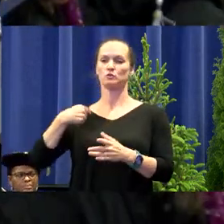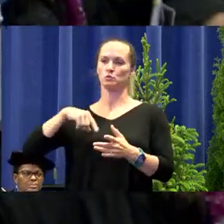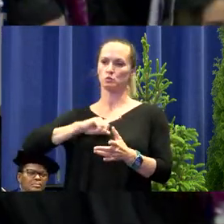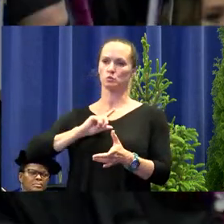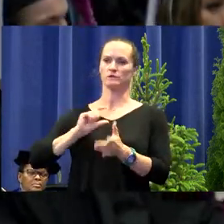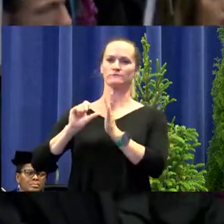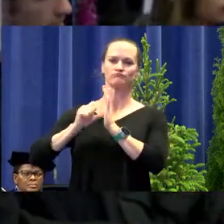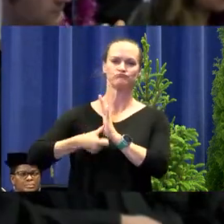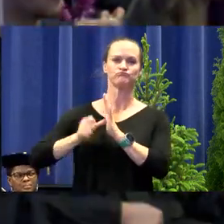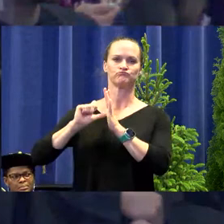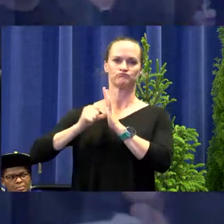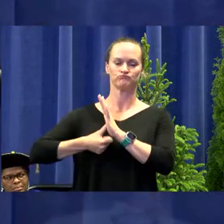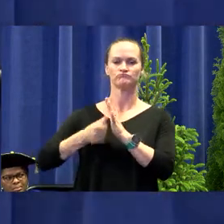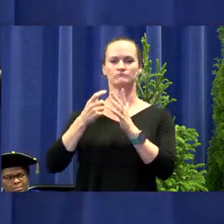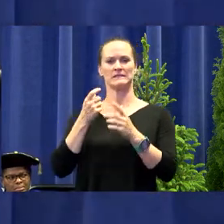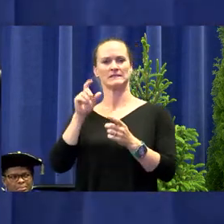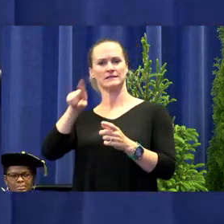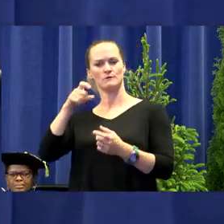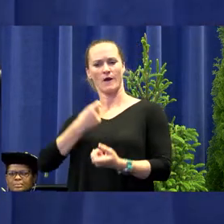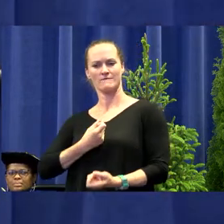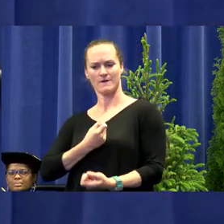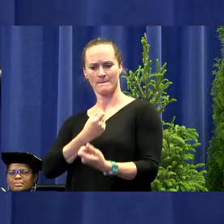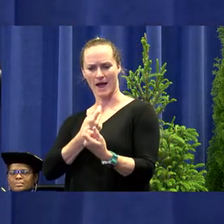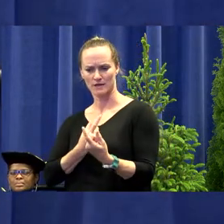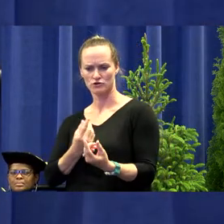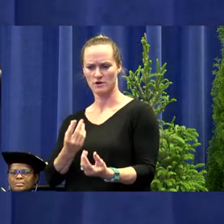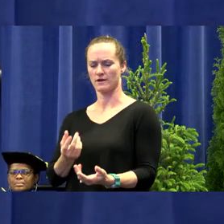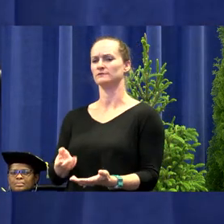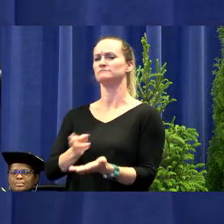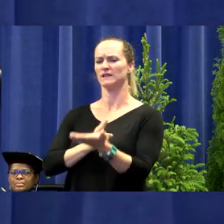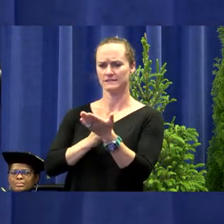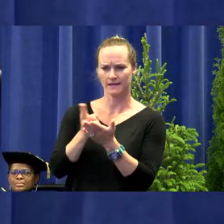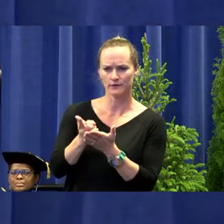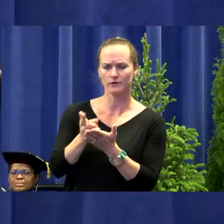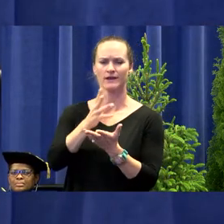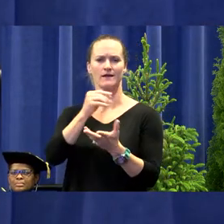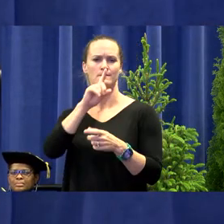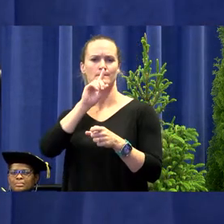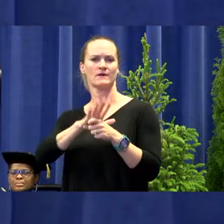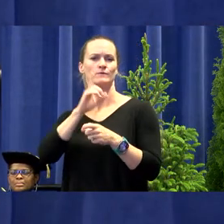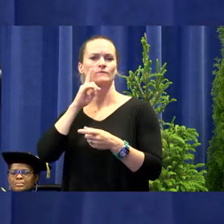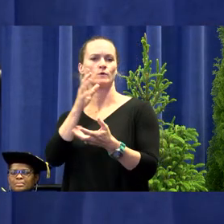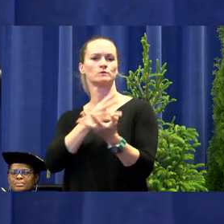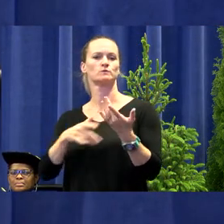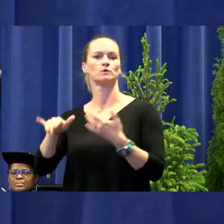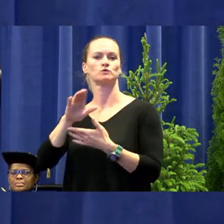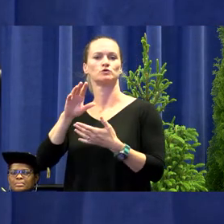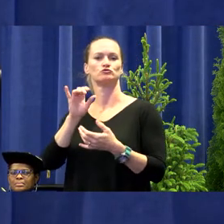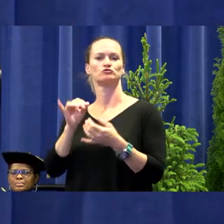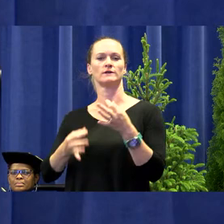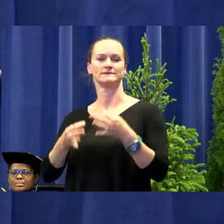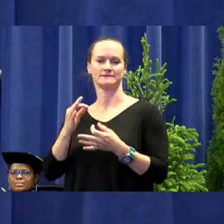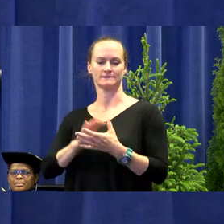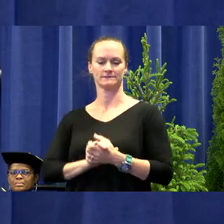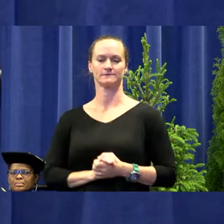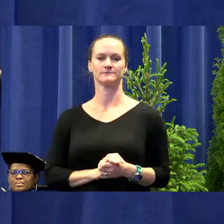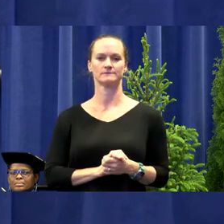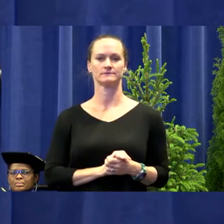values of compassion, integrity, and a commitment to social justice. By staying